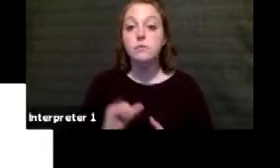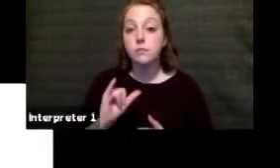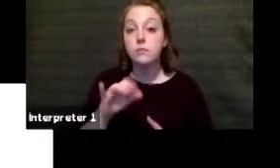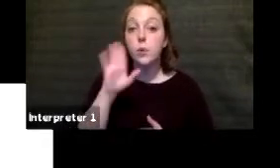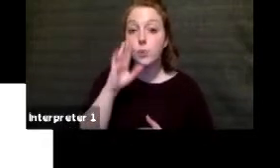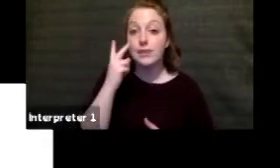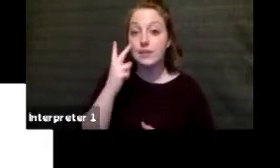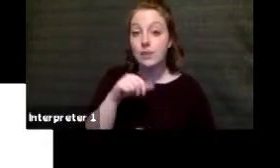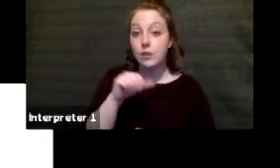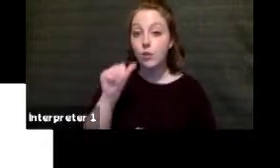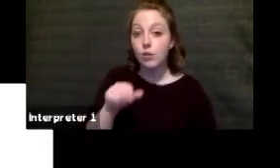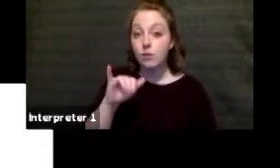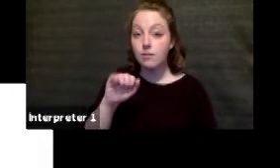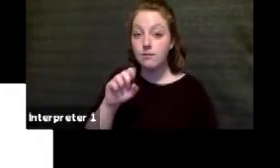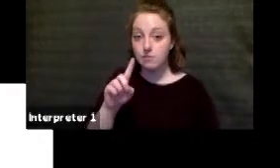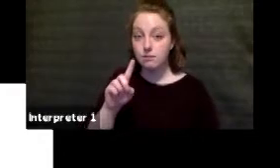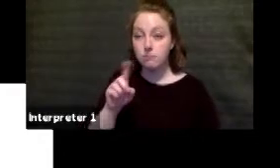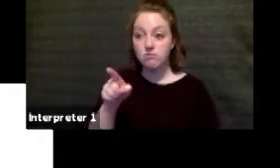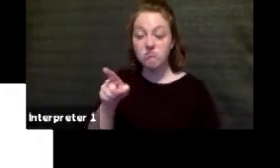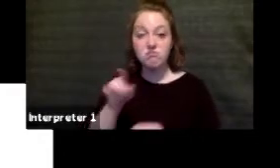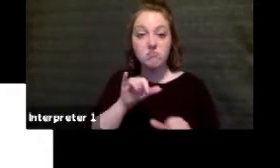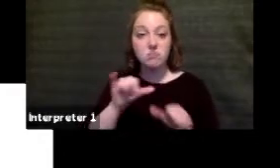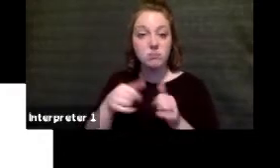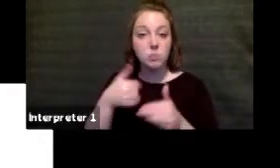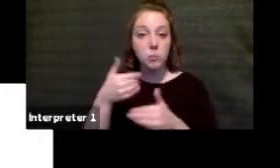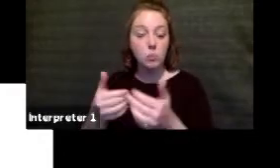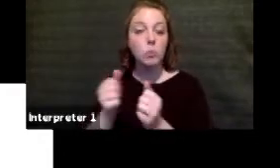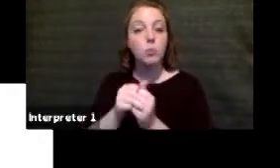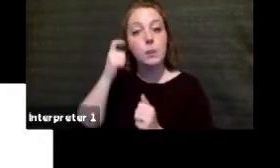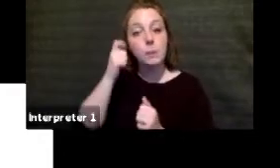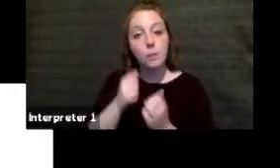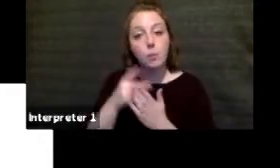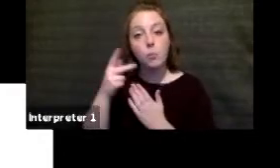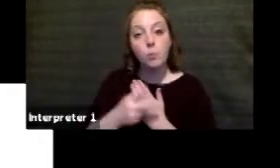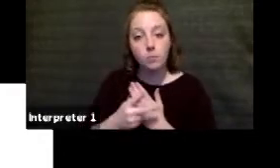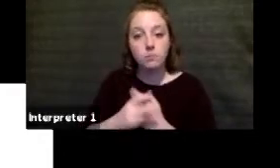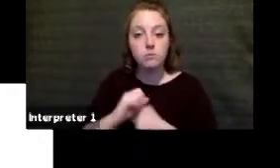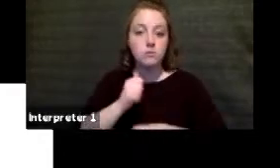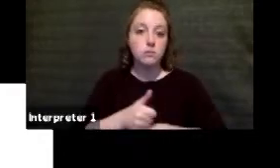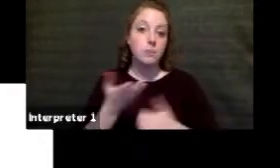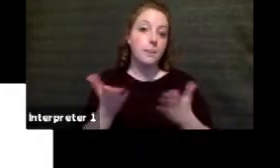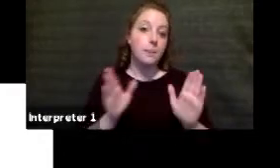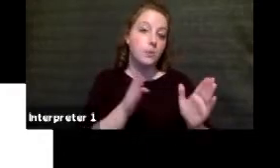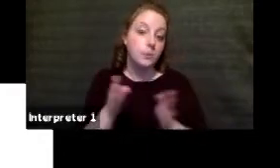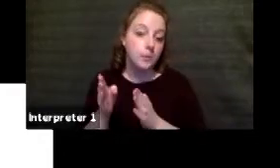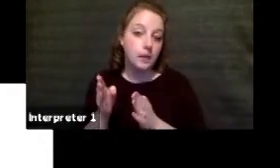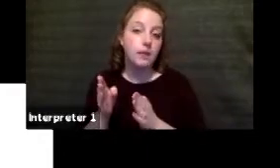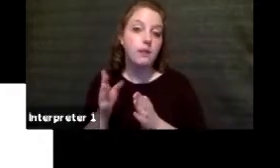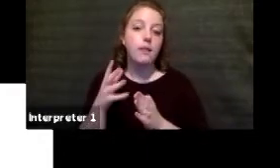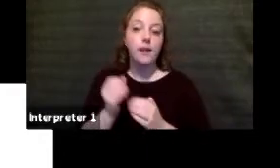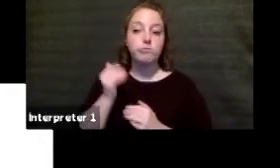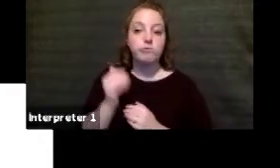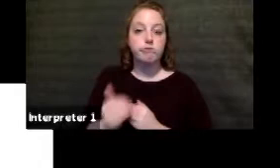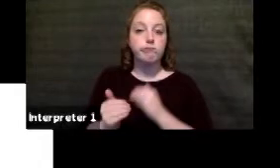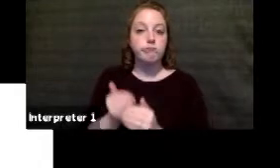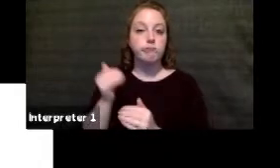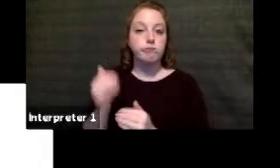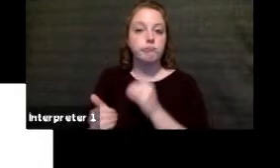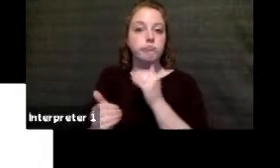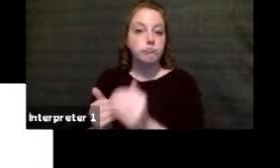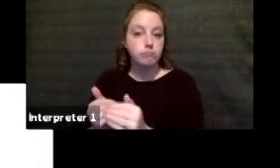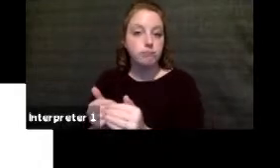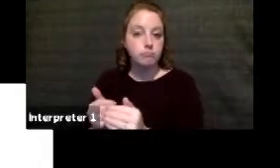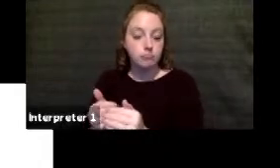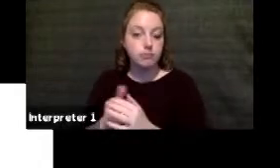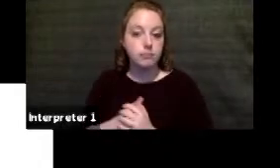going through a similar process right now with bond programs, setting a master plan, and ultimately making sequential steps. And